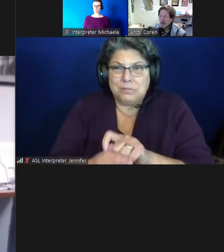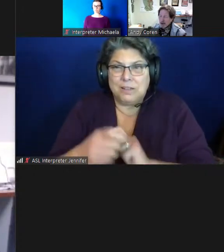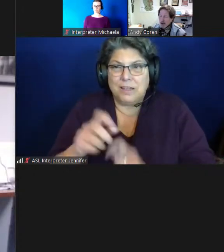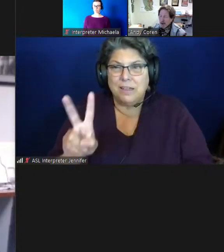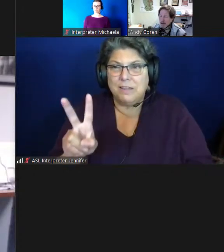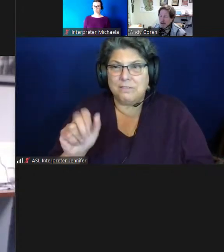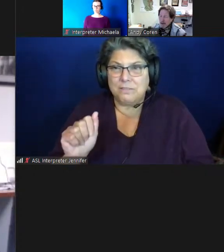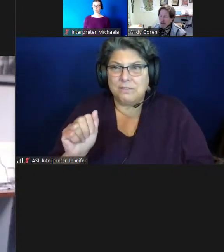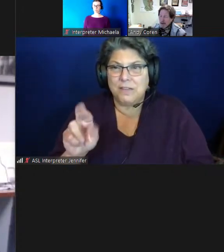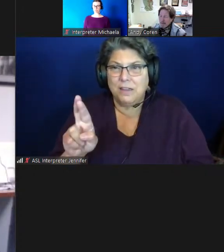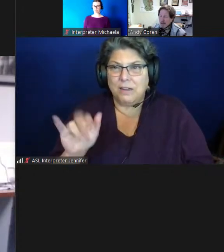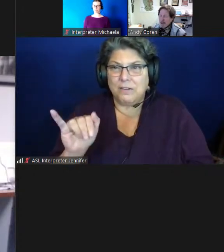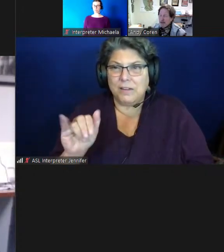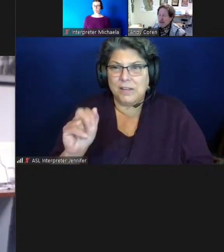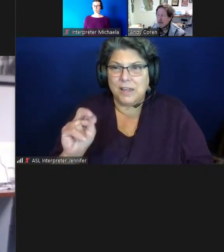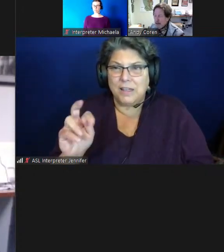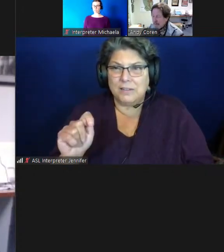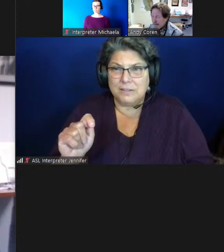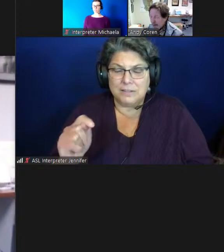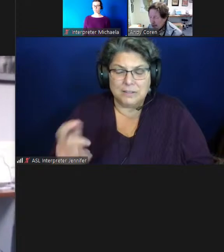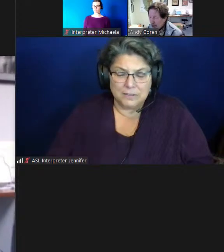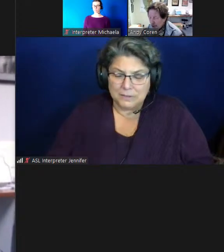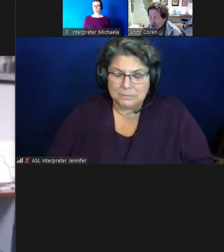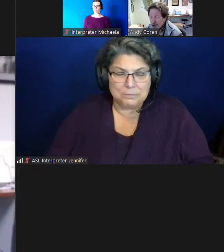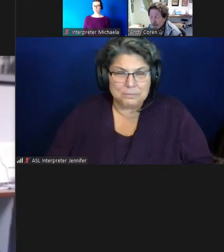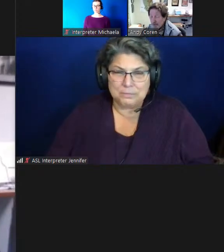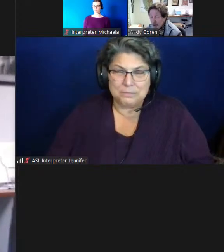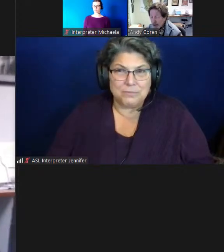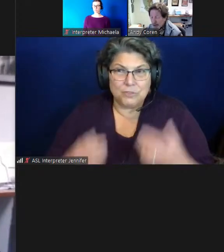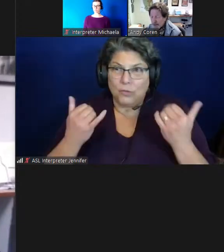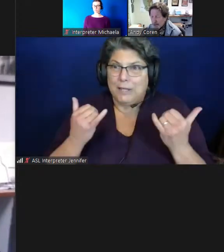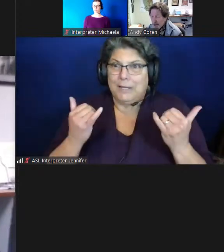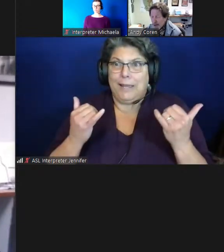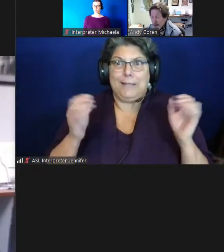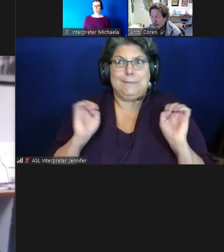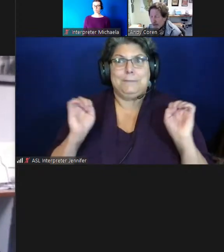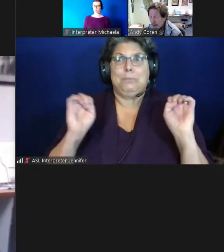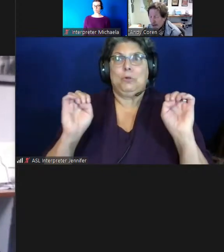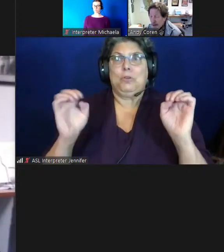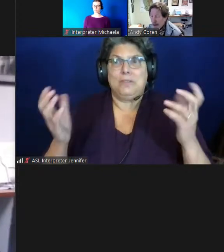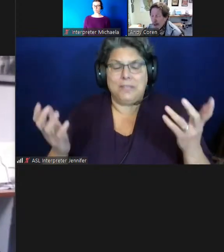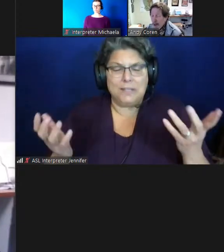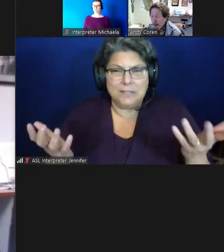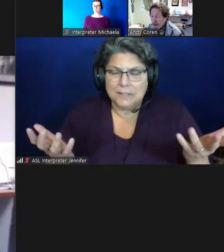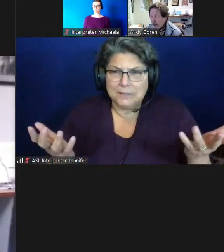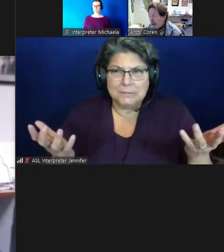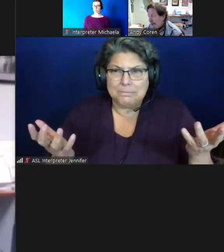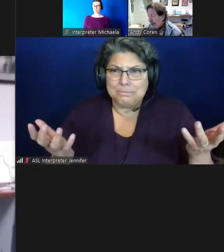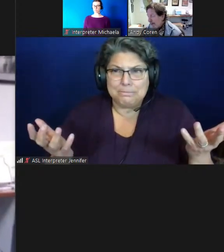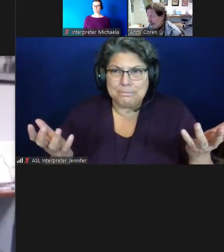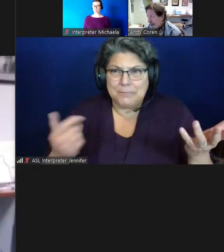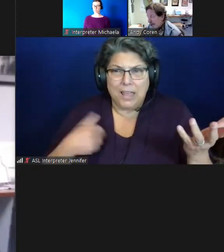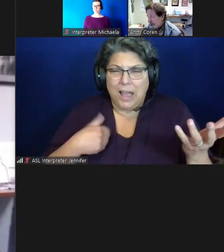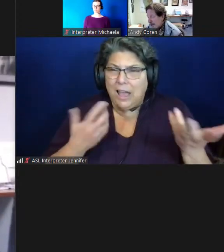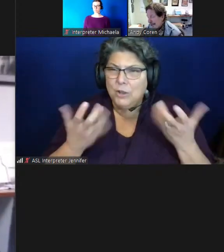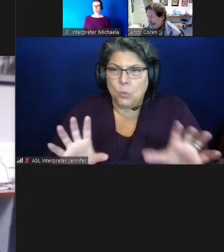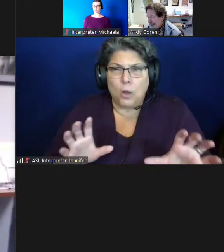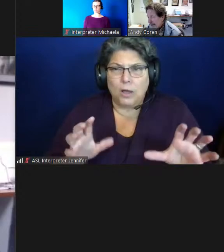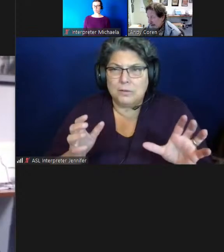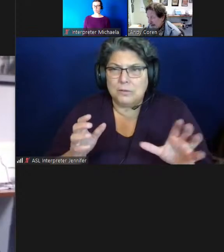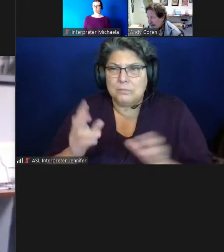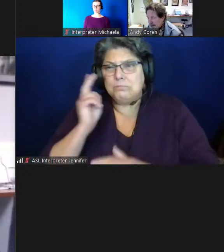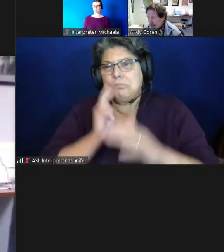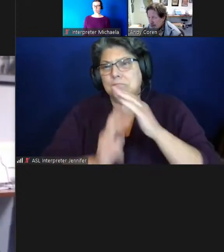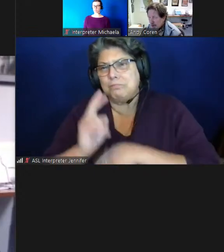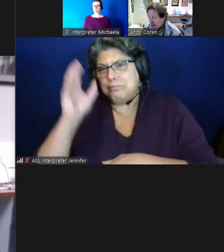we're on a big emergency footing at this point. I don't want to make predictions that it's